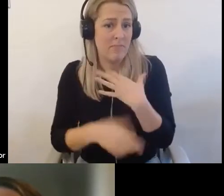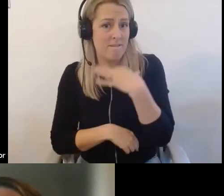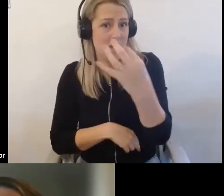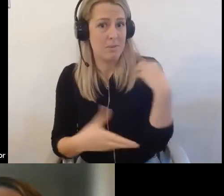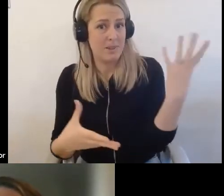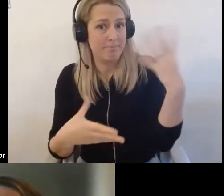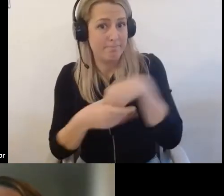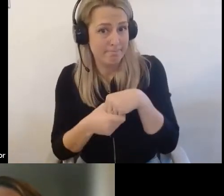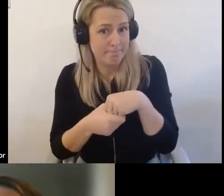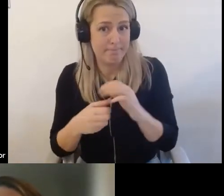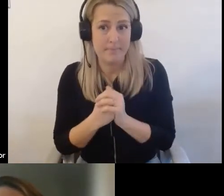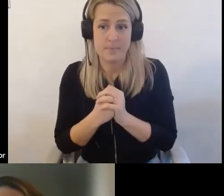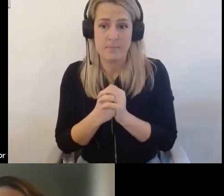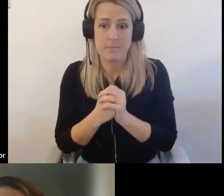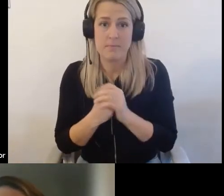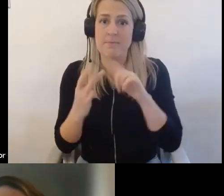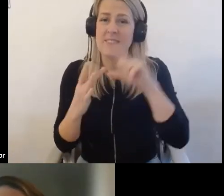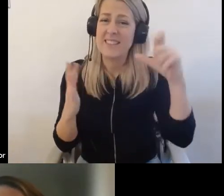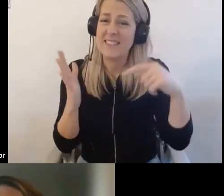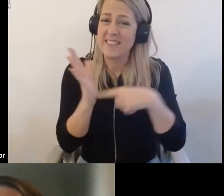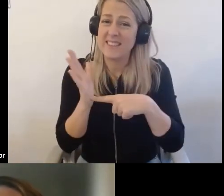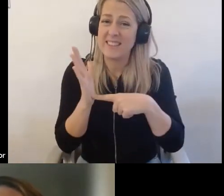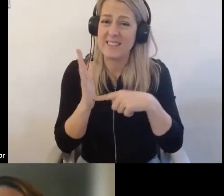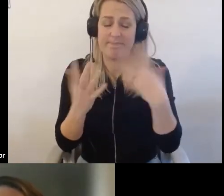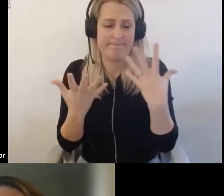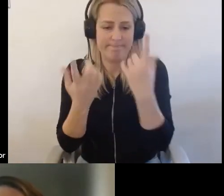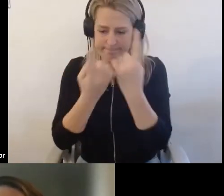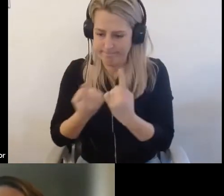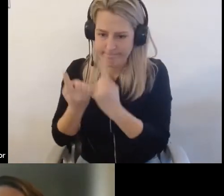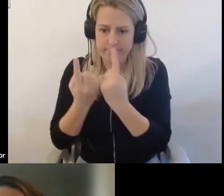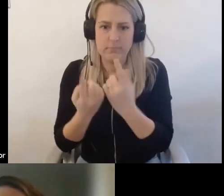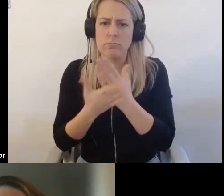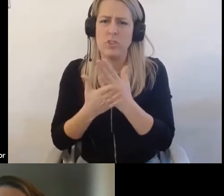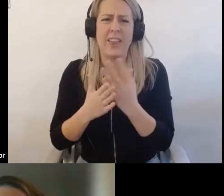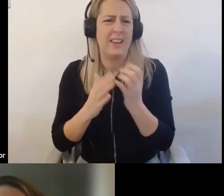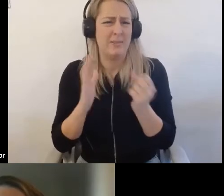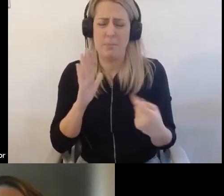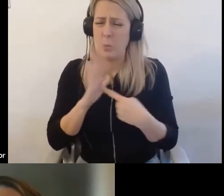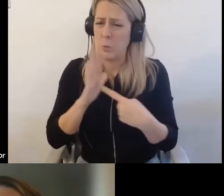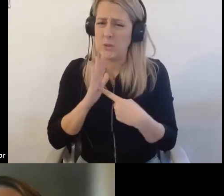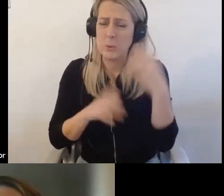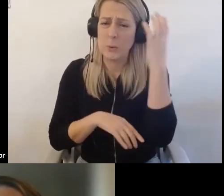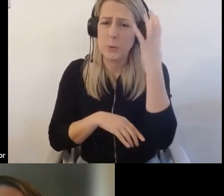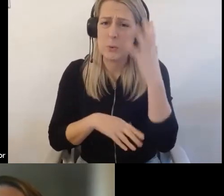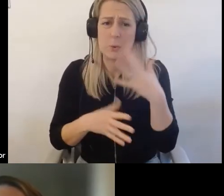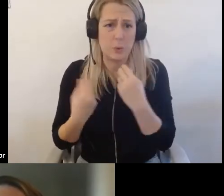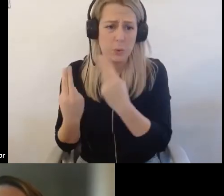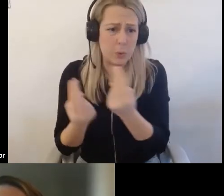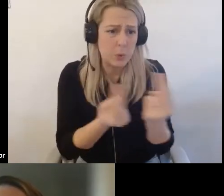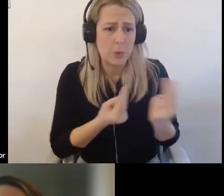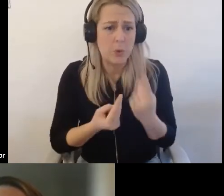ICT tools are playing an increasingly vital role in advancing educational access and learning outcomes for children with